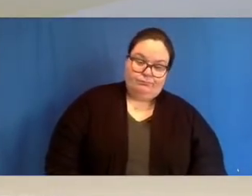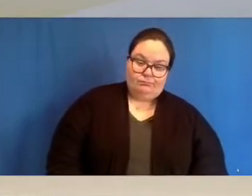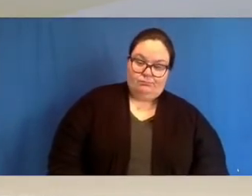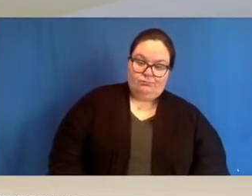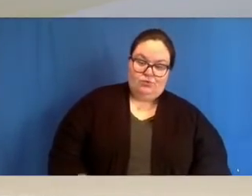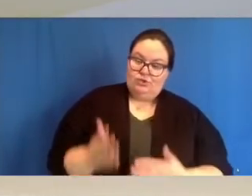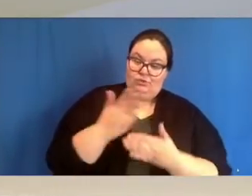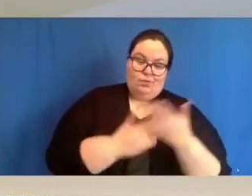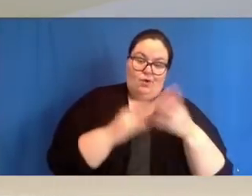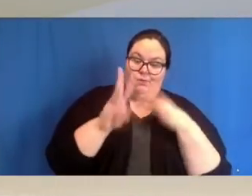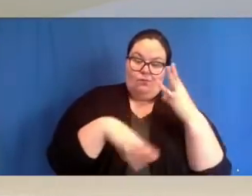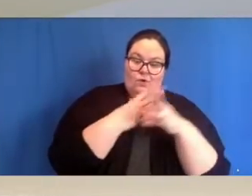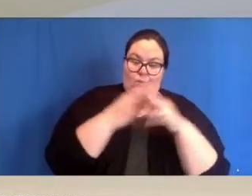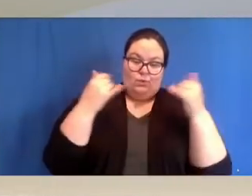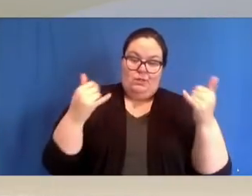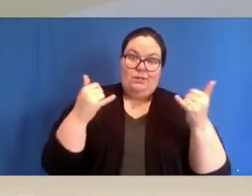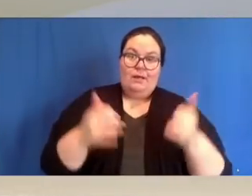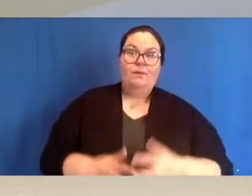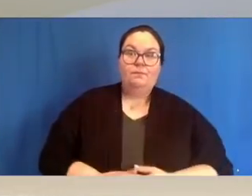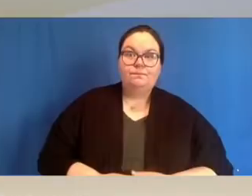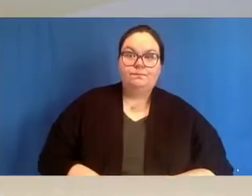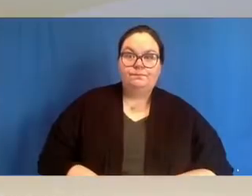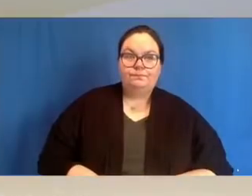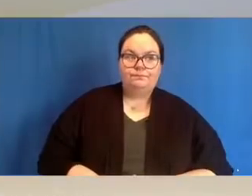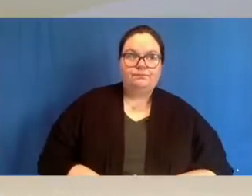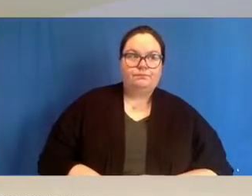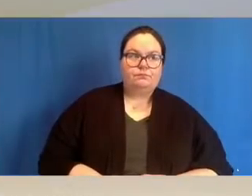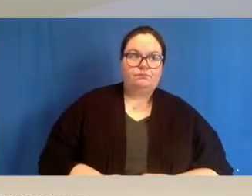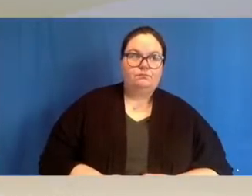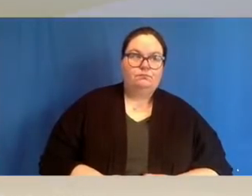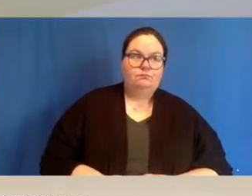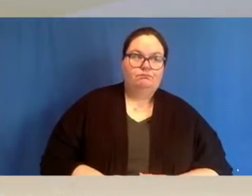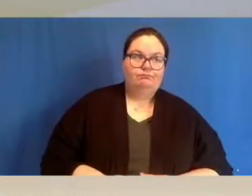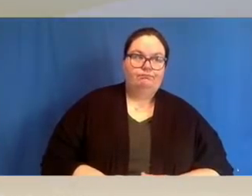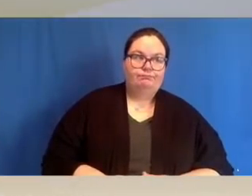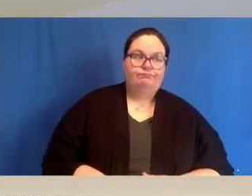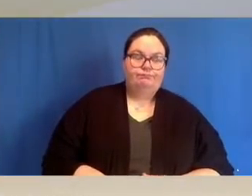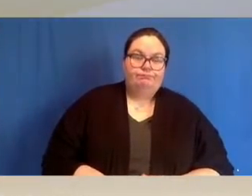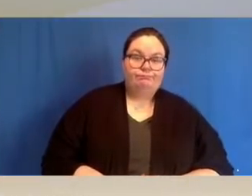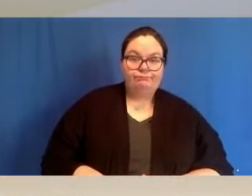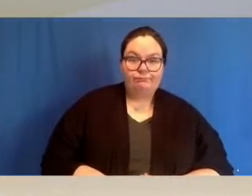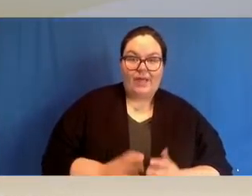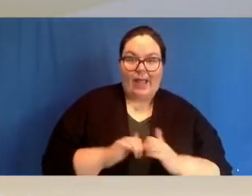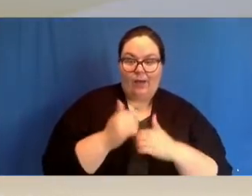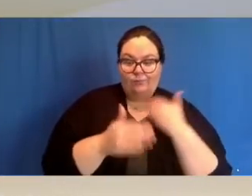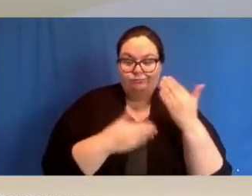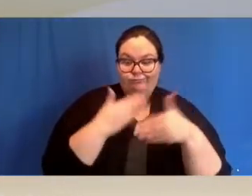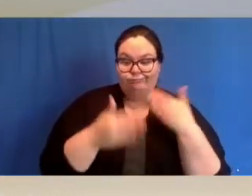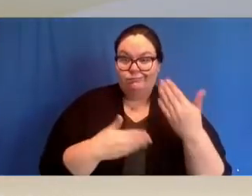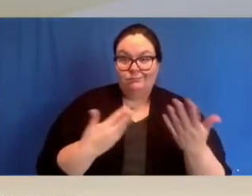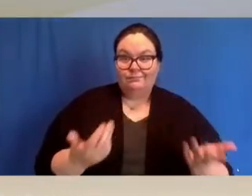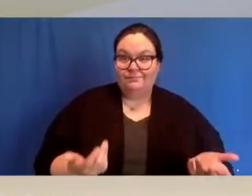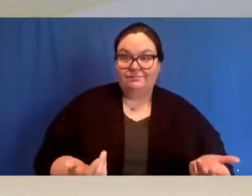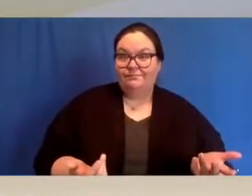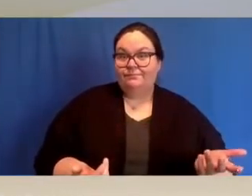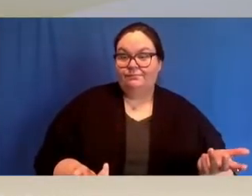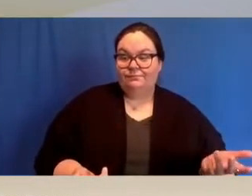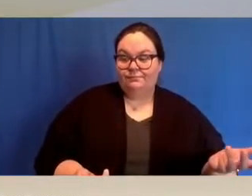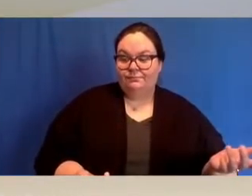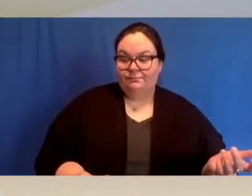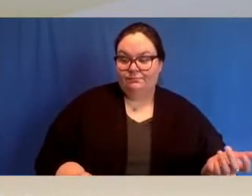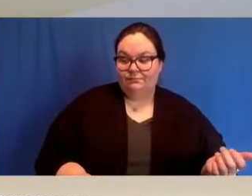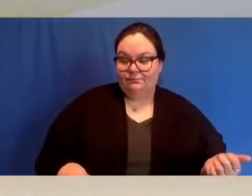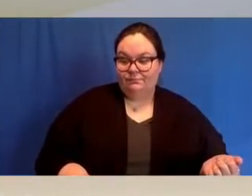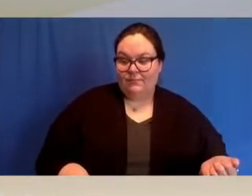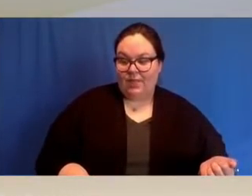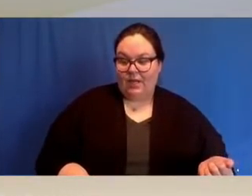the reality of where we're at here right now, and certainly had taken